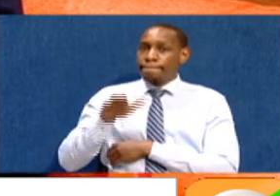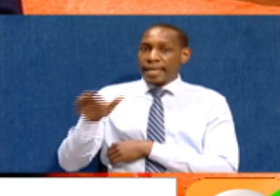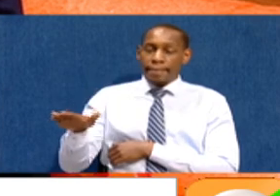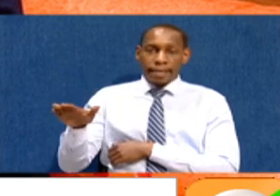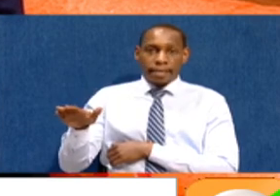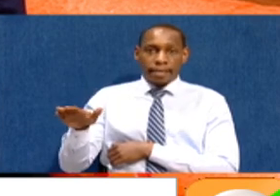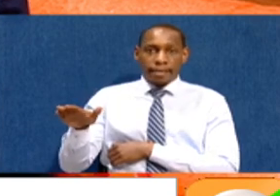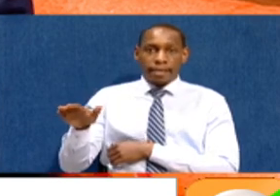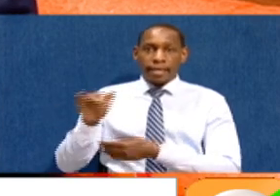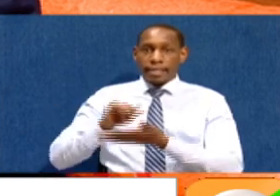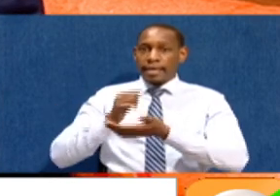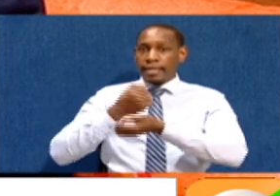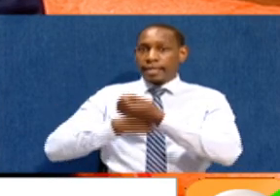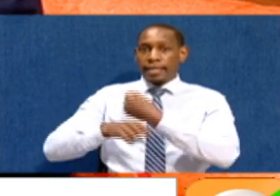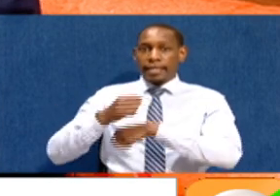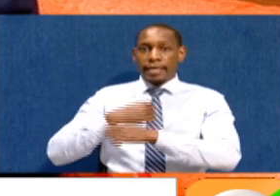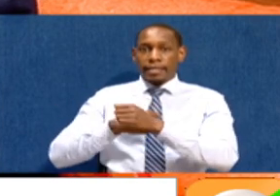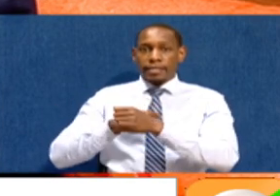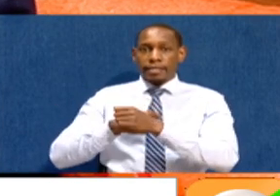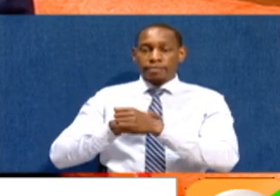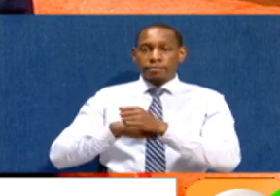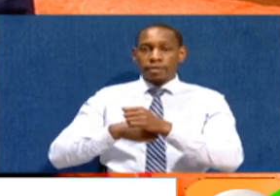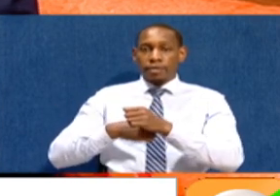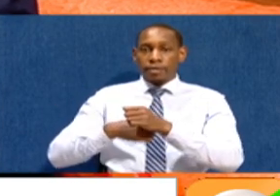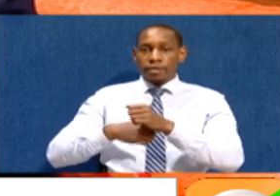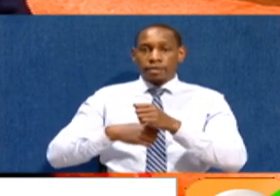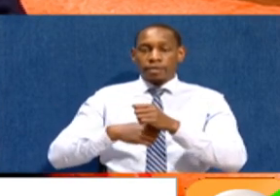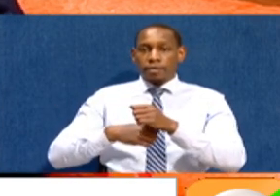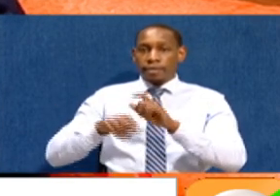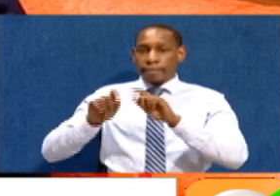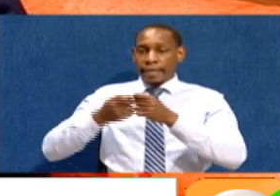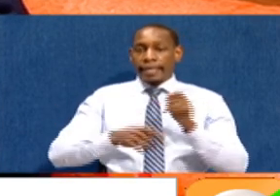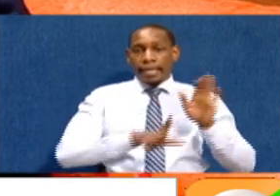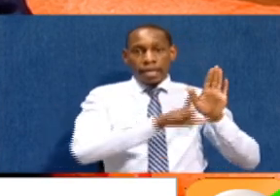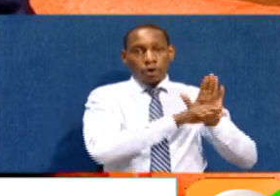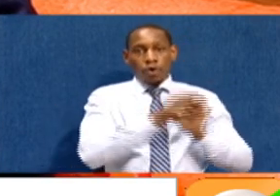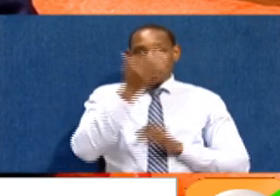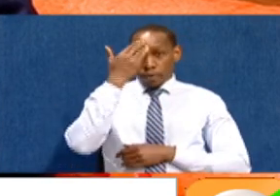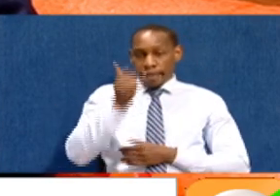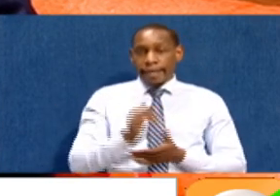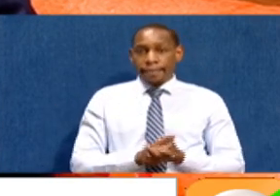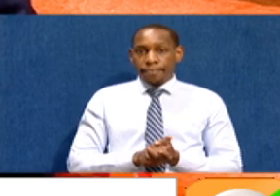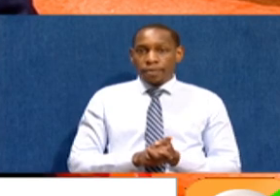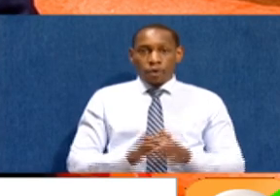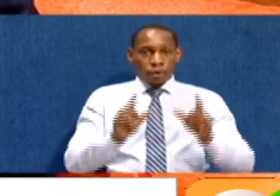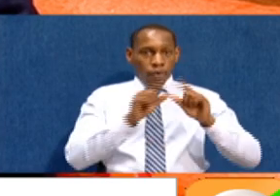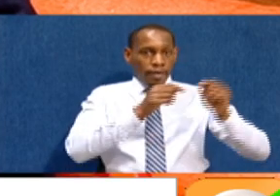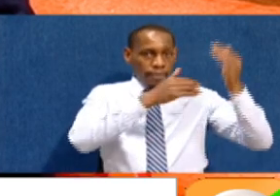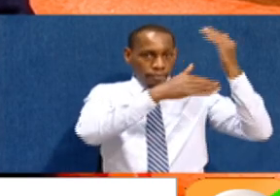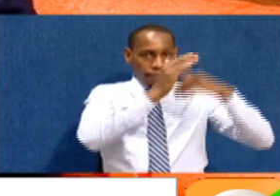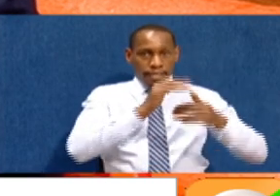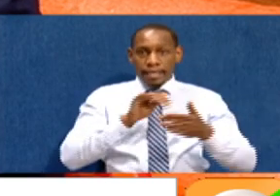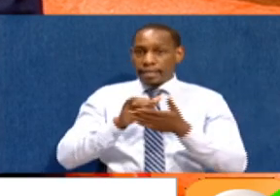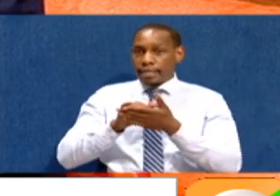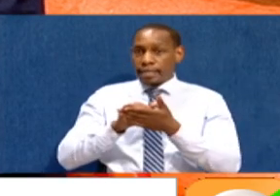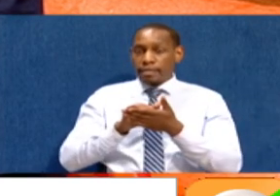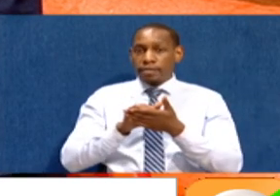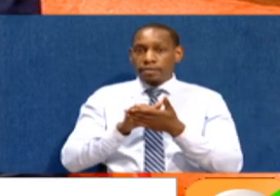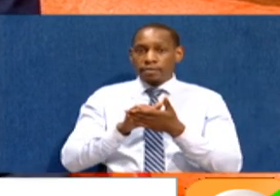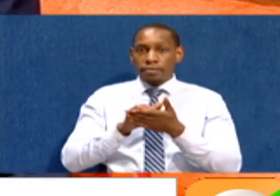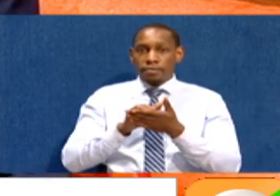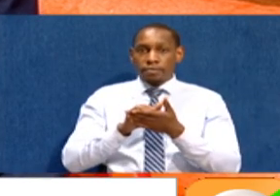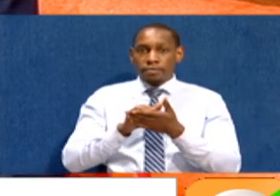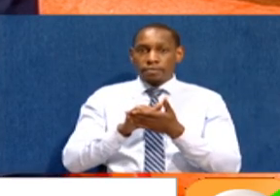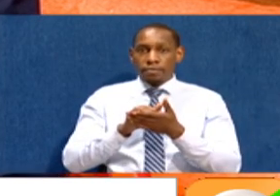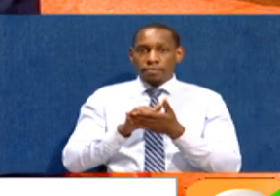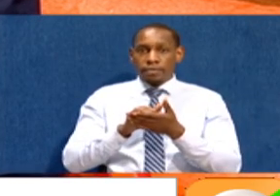is acting extra legally, because as a good professor says, in